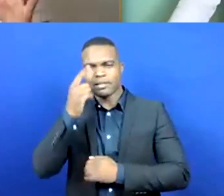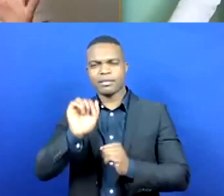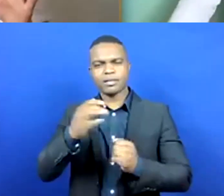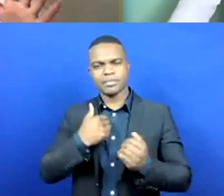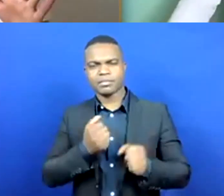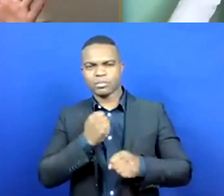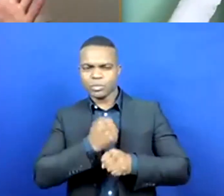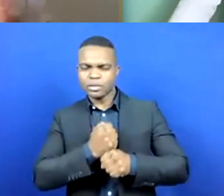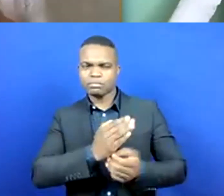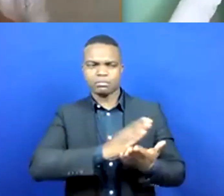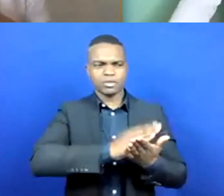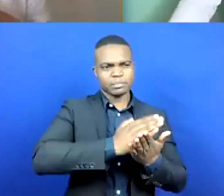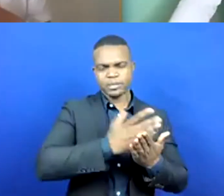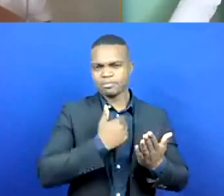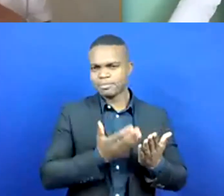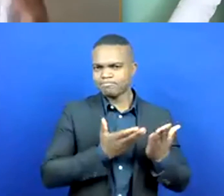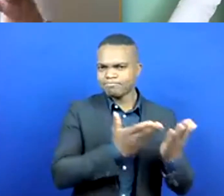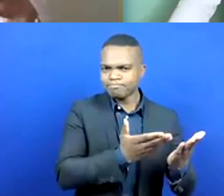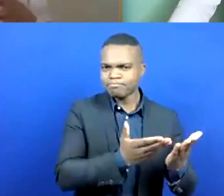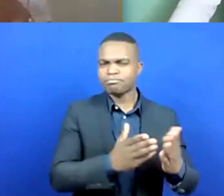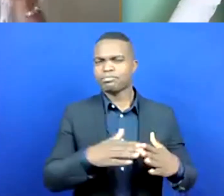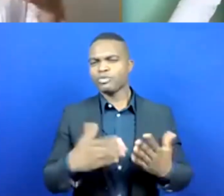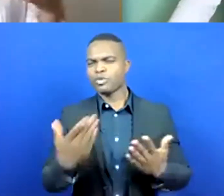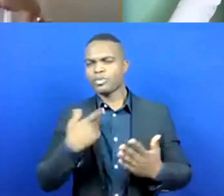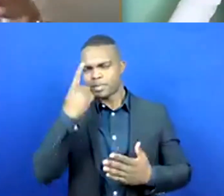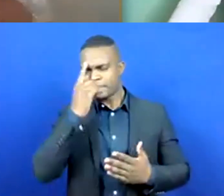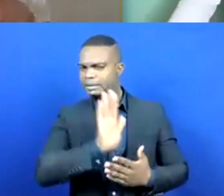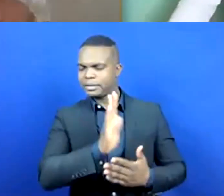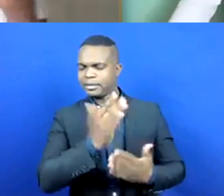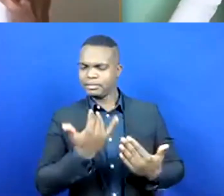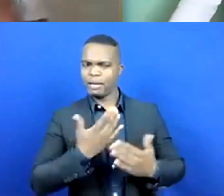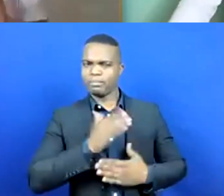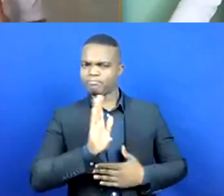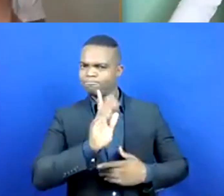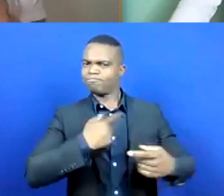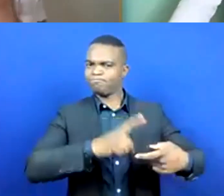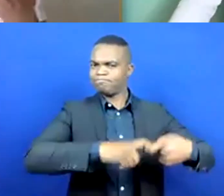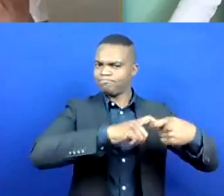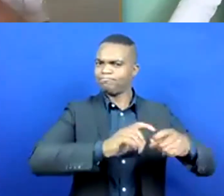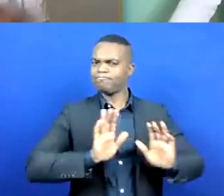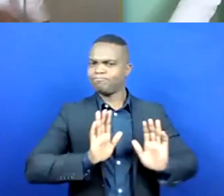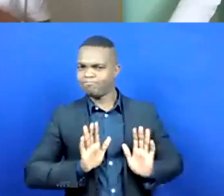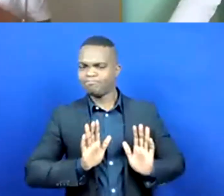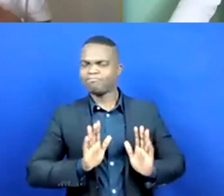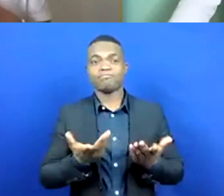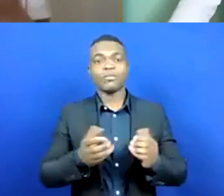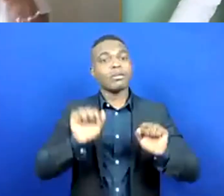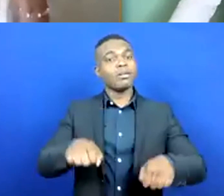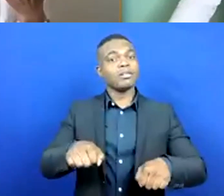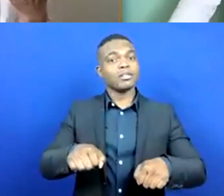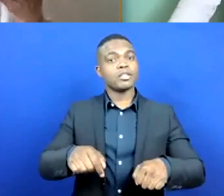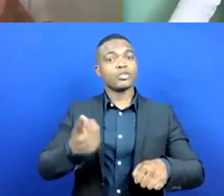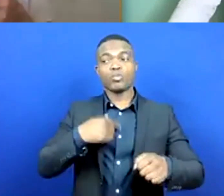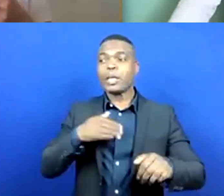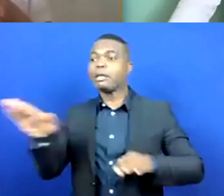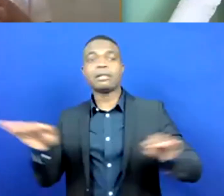take a pause sometimes. So again, here it's collaboration with the people we're working with, really. If the demand